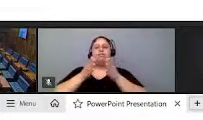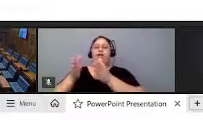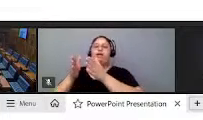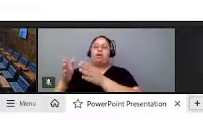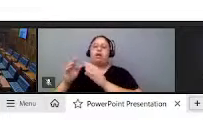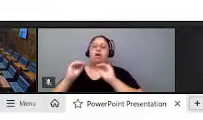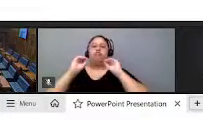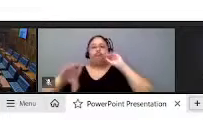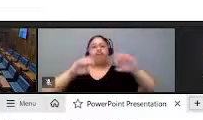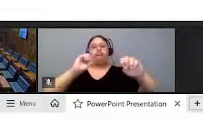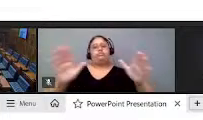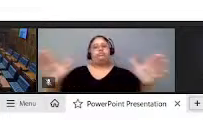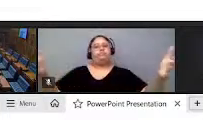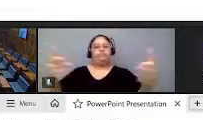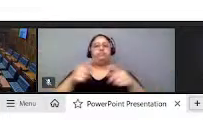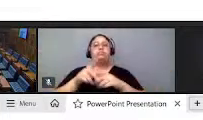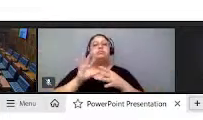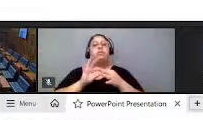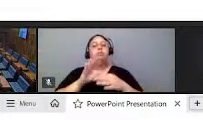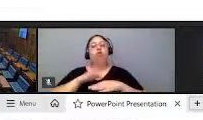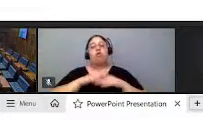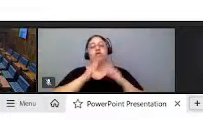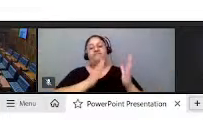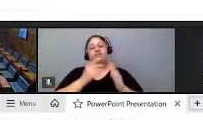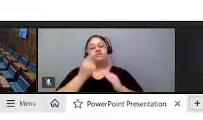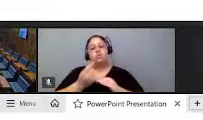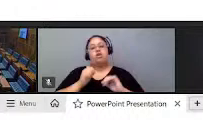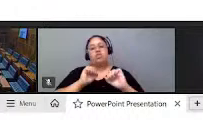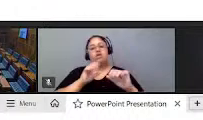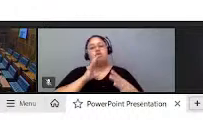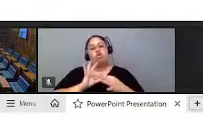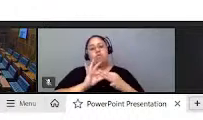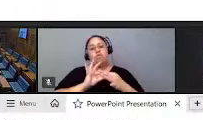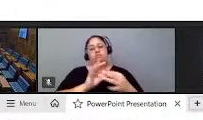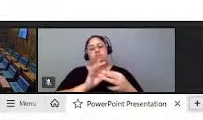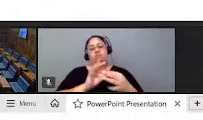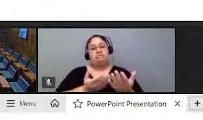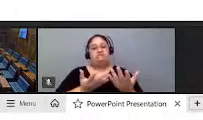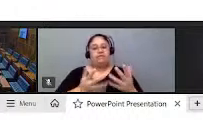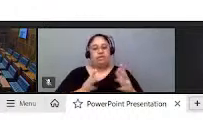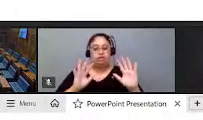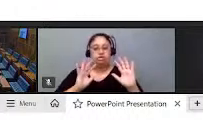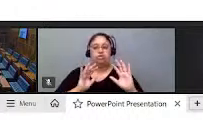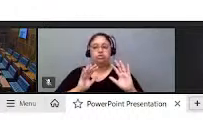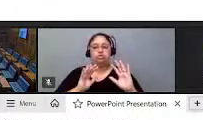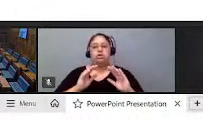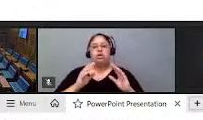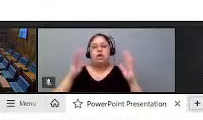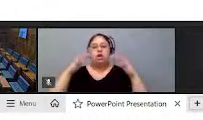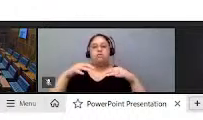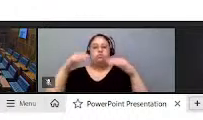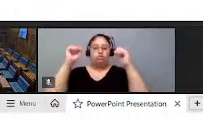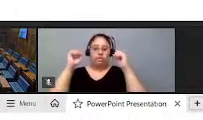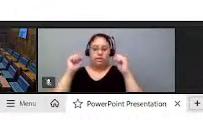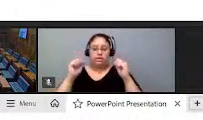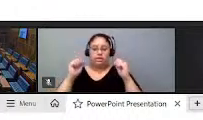they've committed as well and I think on the phase one of their commitment oh load